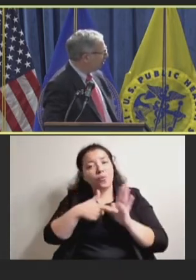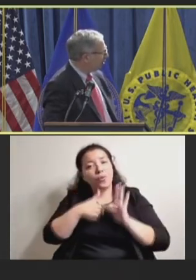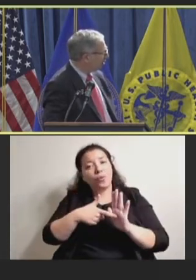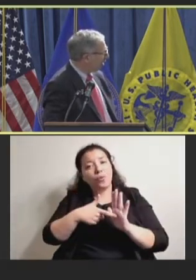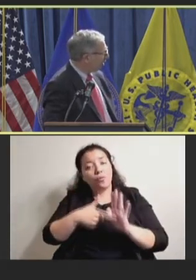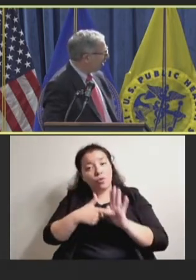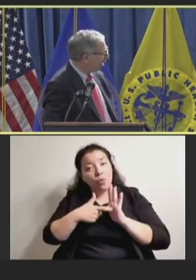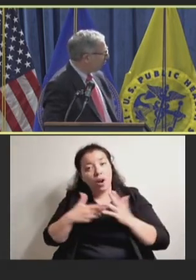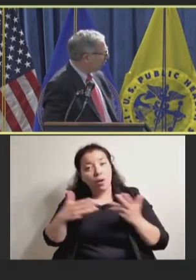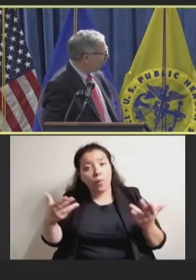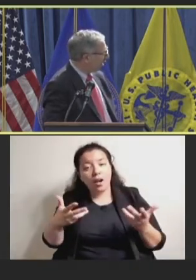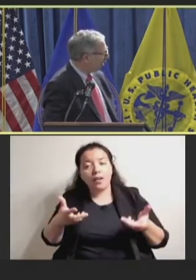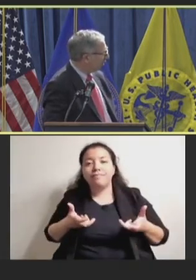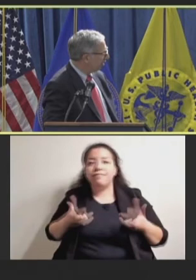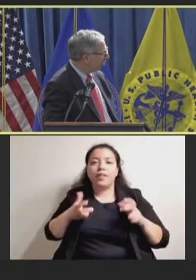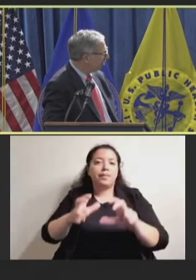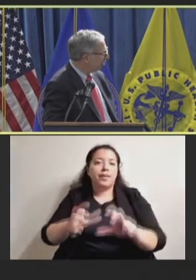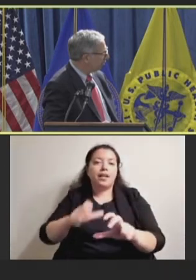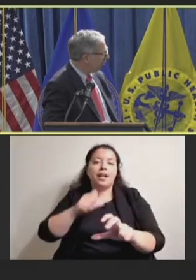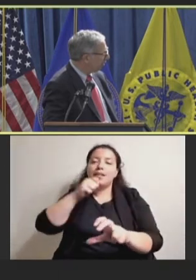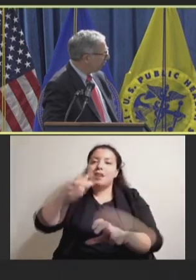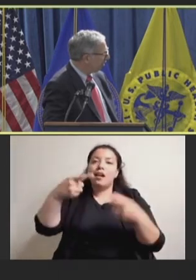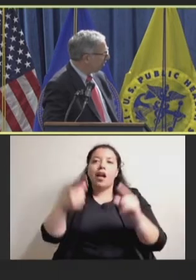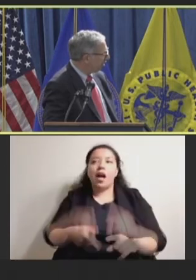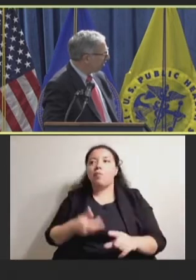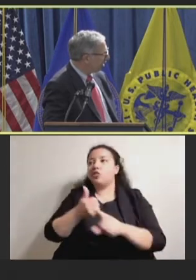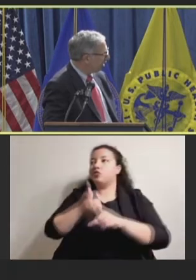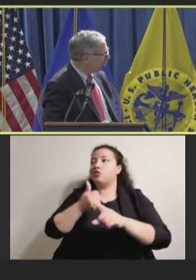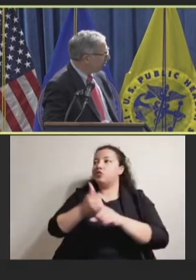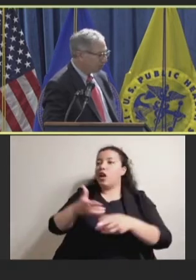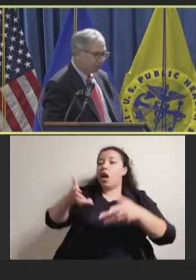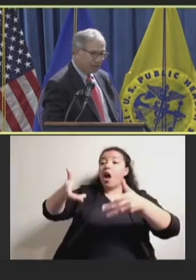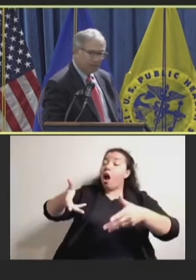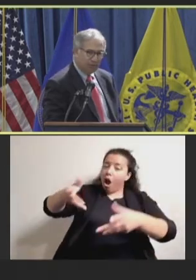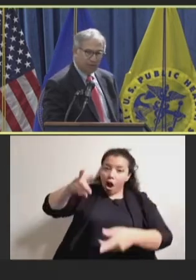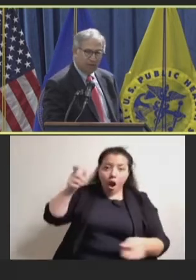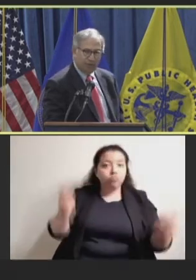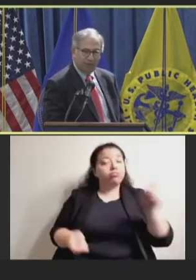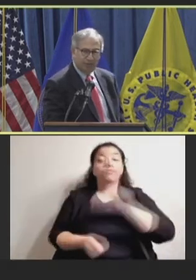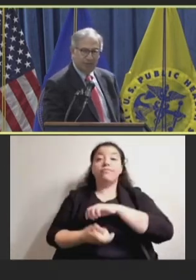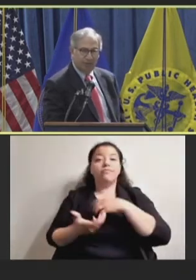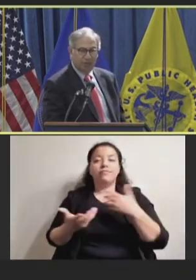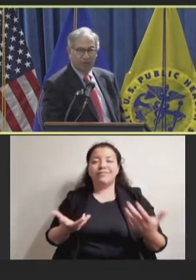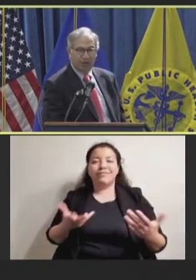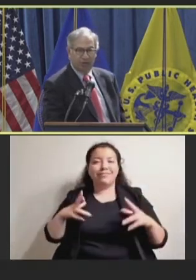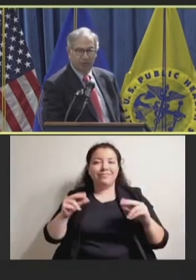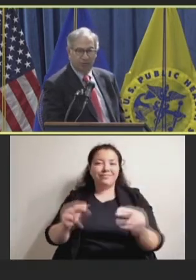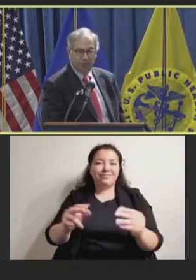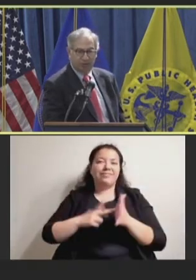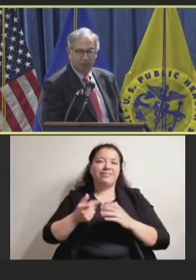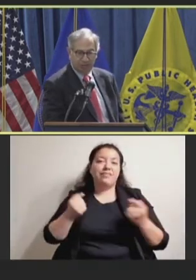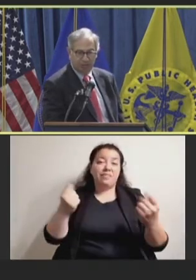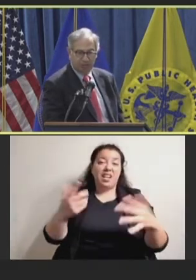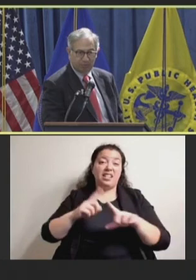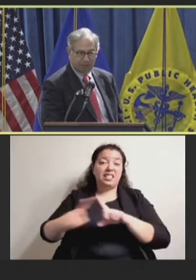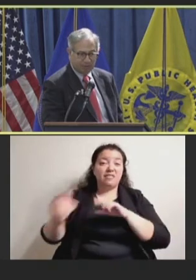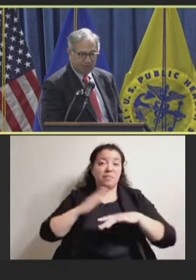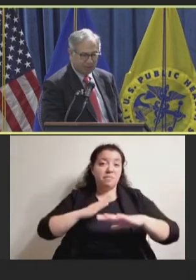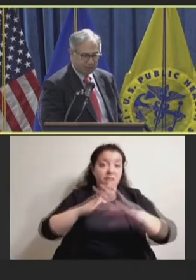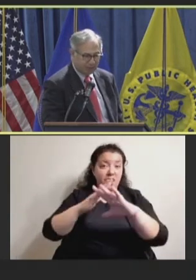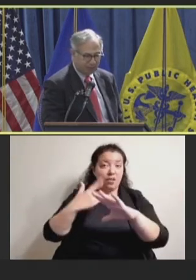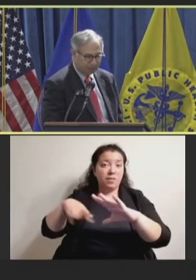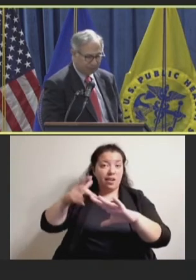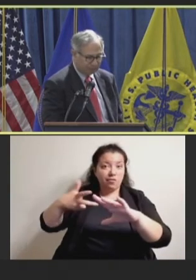This is not going to happen automatically, and this is going to require really dealing with a lot of barriers, and a lot of those barriers will require investment to make it